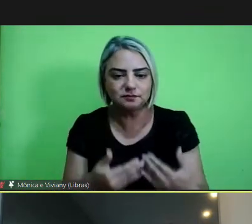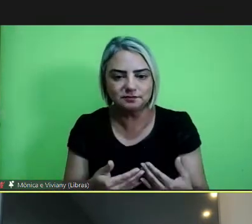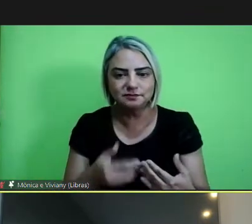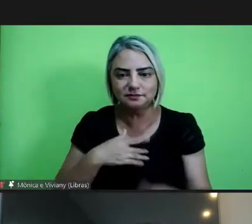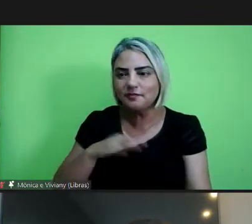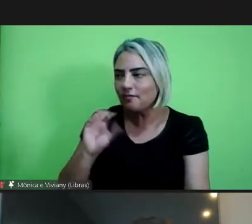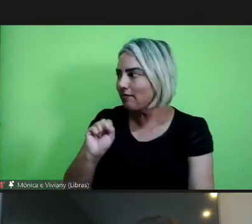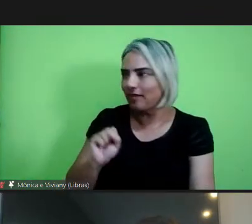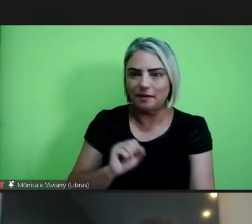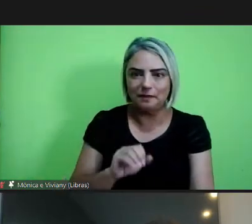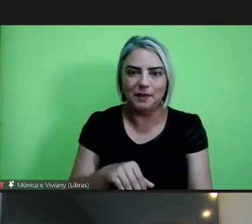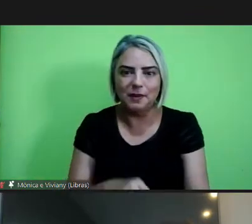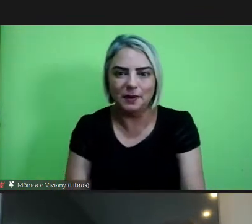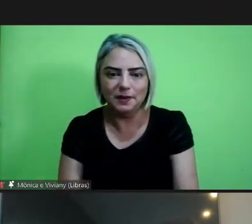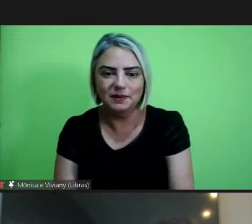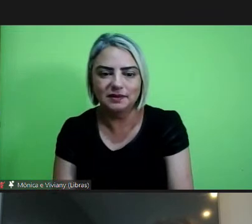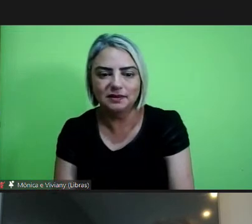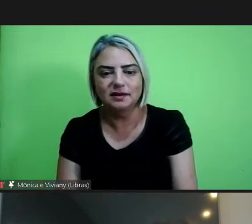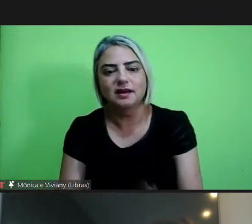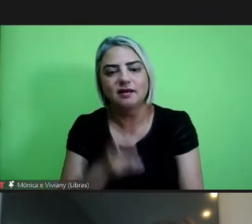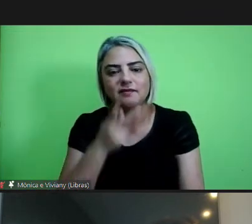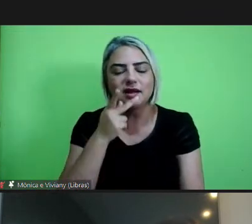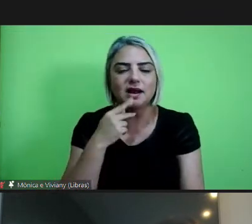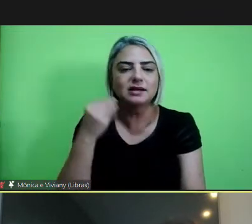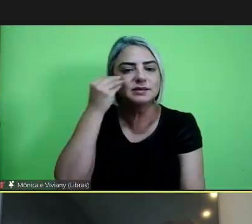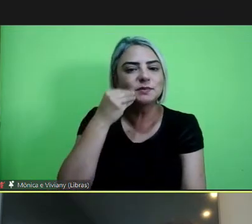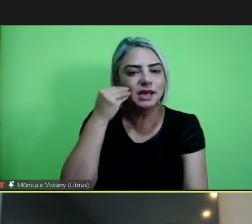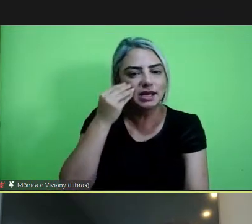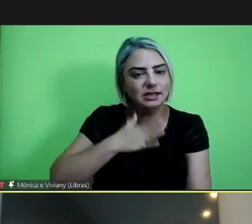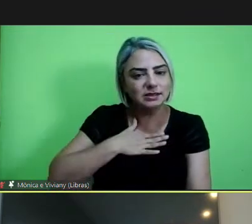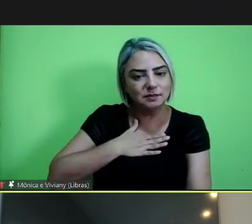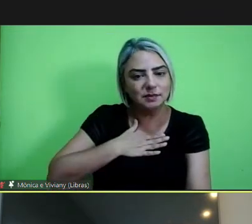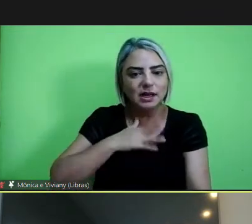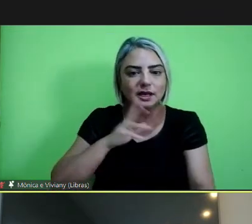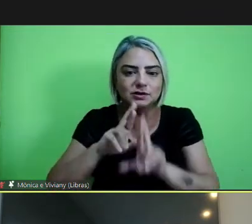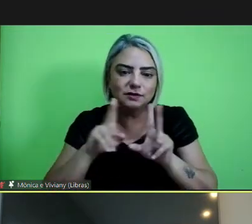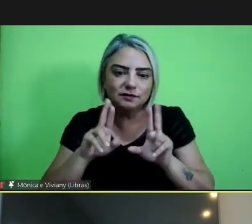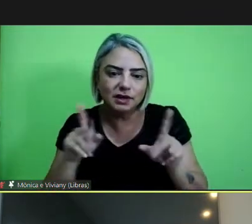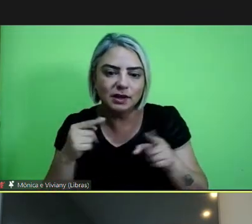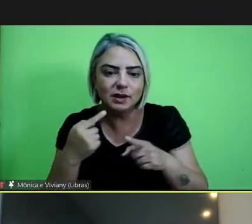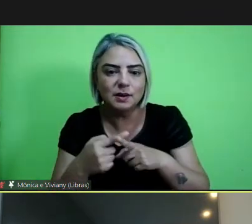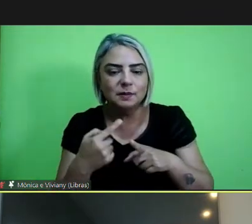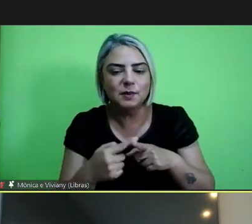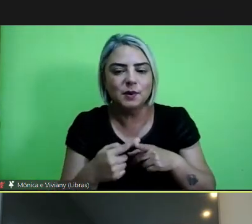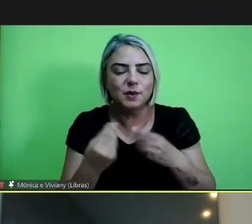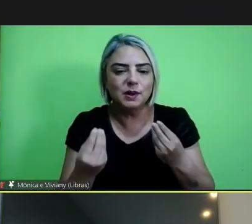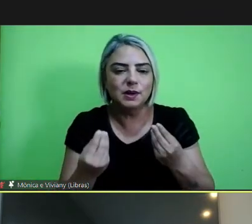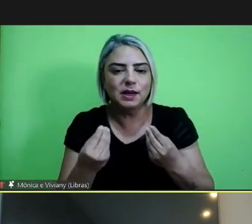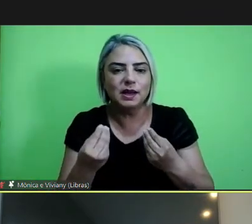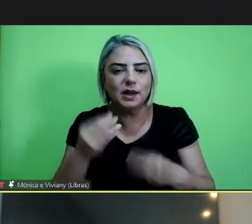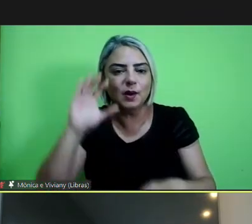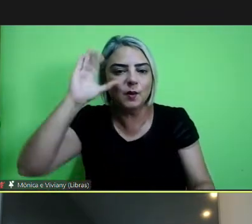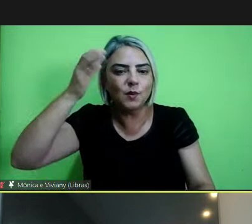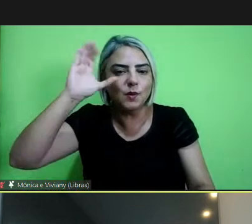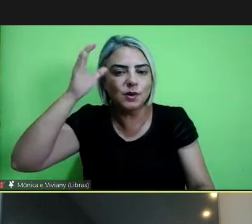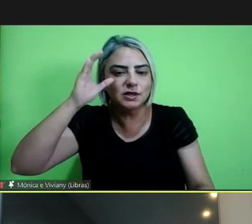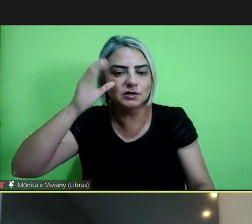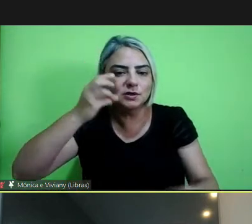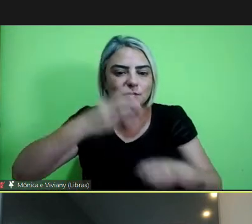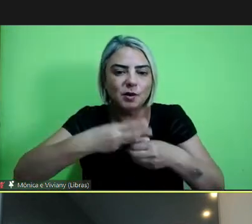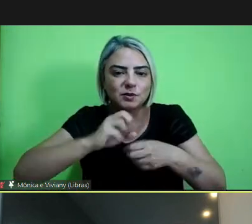À vontade, Patrícia. Well, can I say? I'm going to talk about my experience,